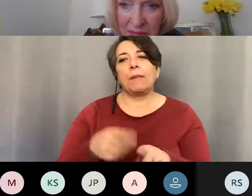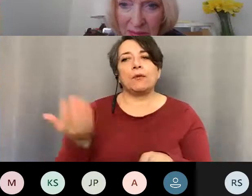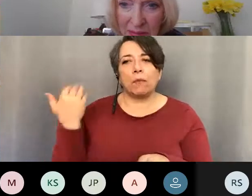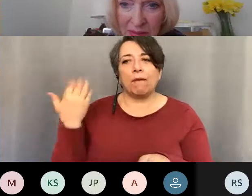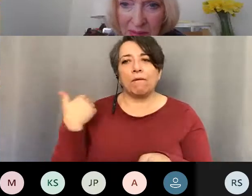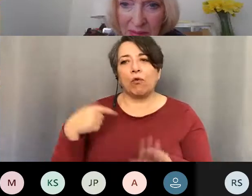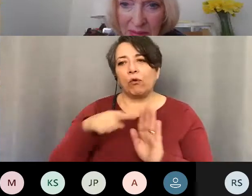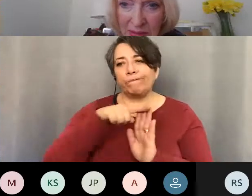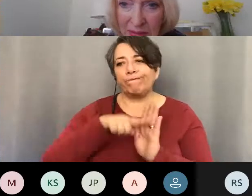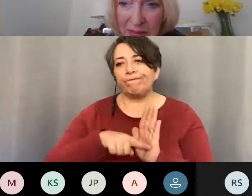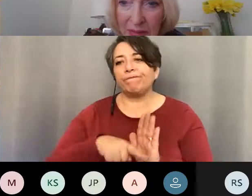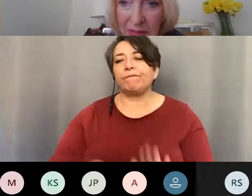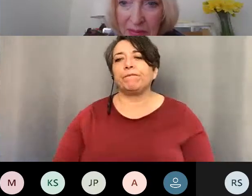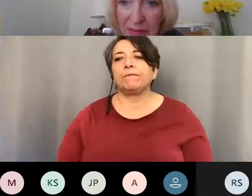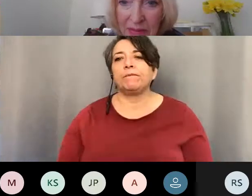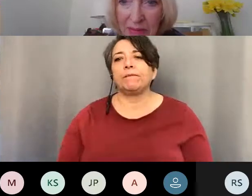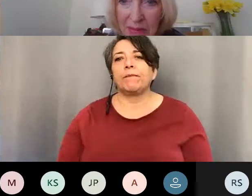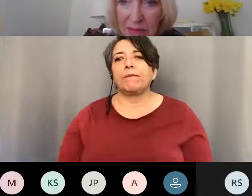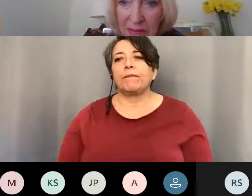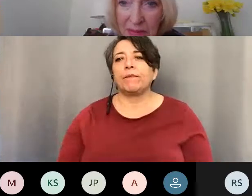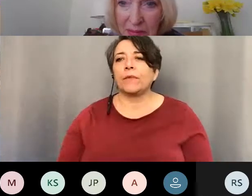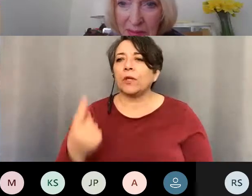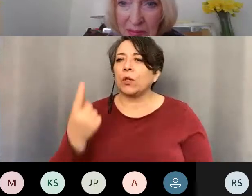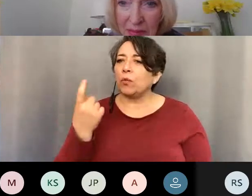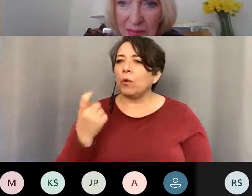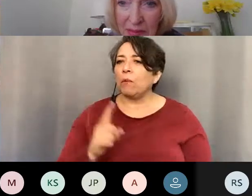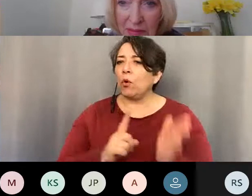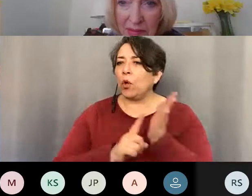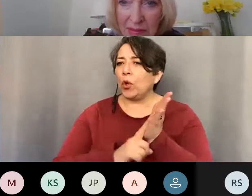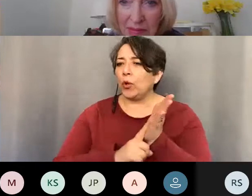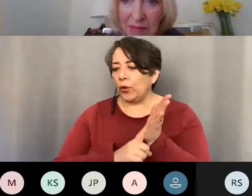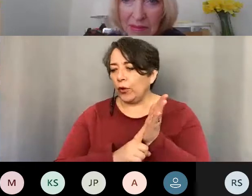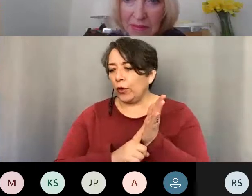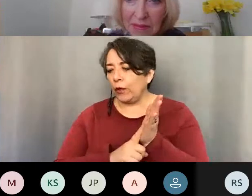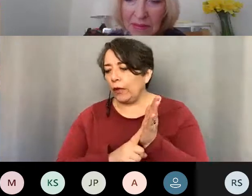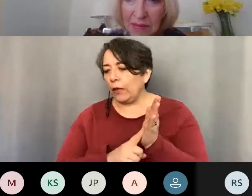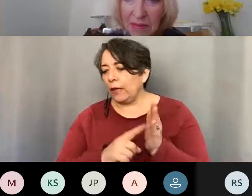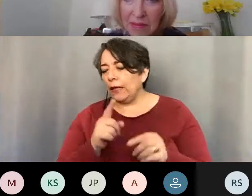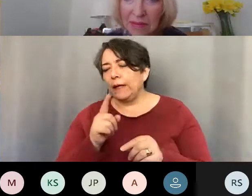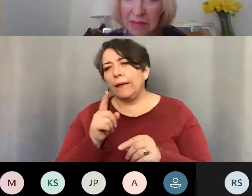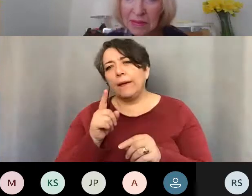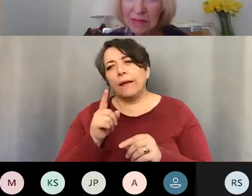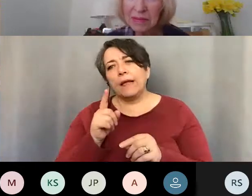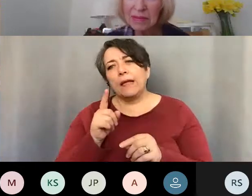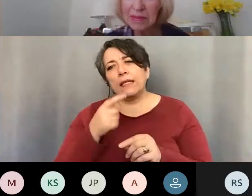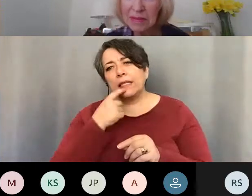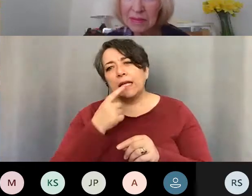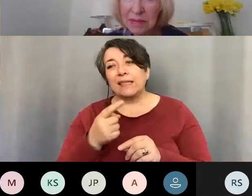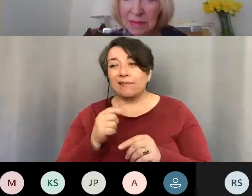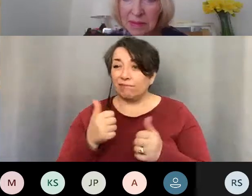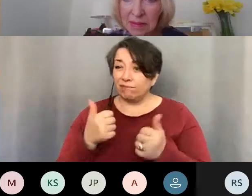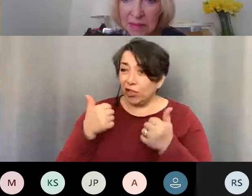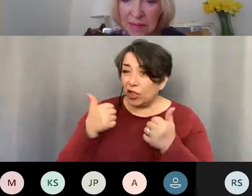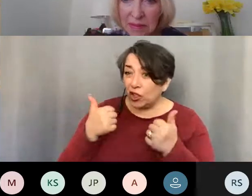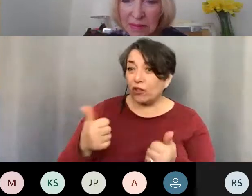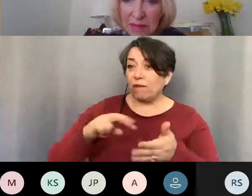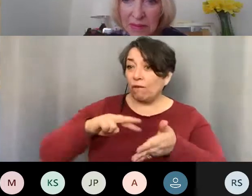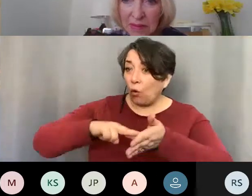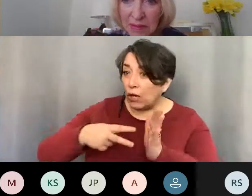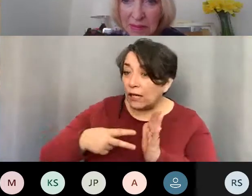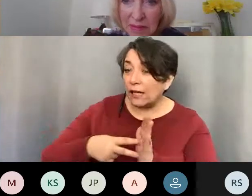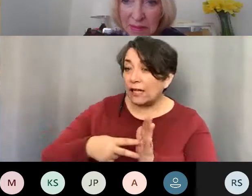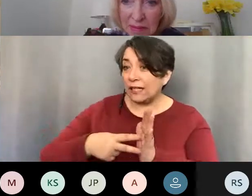another one, Luke, you might want to pick up. It just said this, obviously this could be great from a sort of administrative organisational perspective,